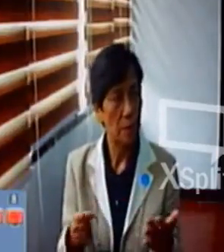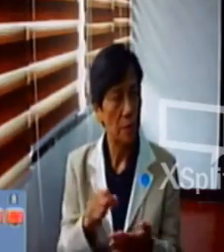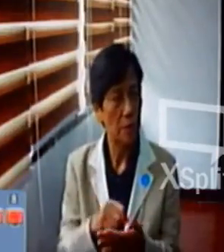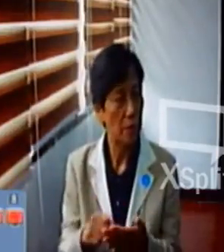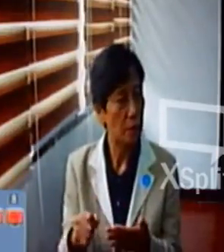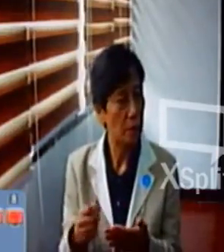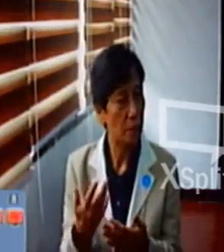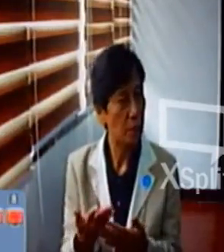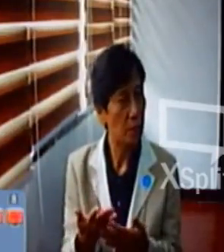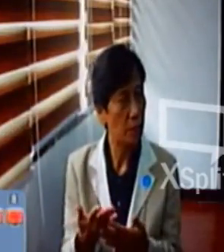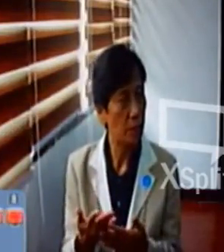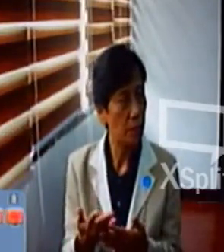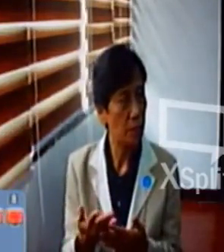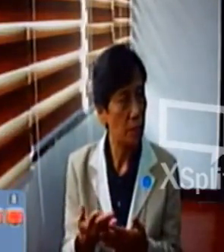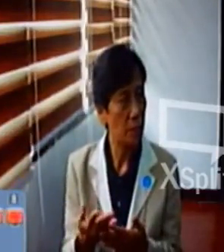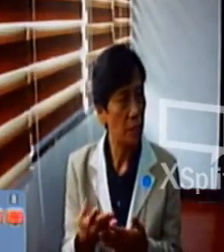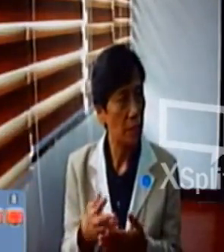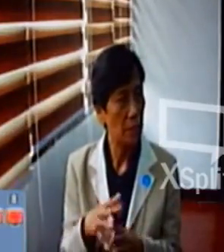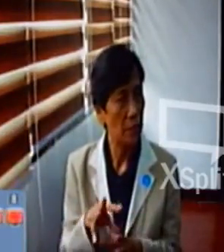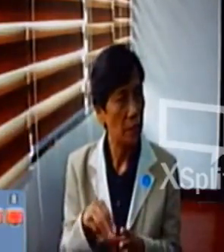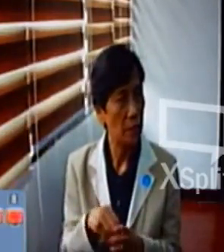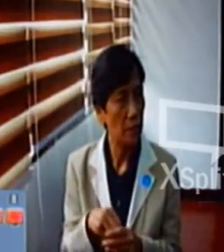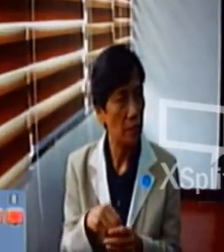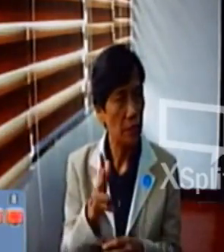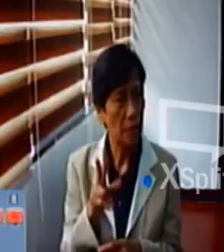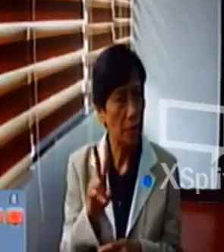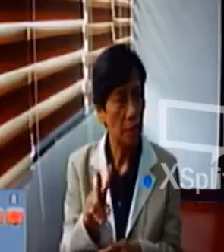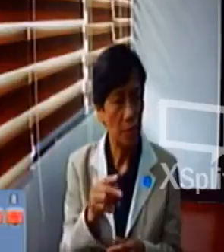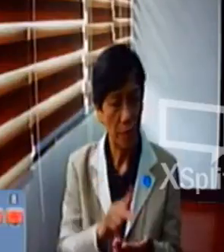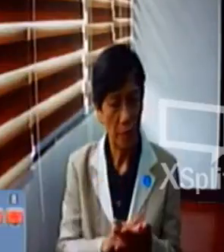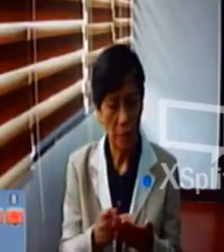Mujikiwi Santos, consisting of 32 pages.